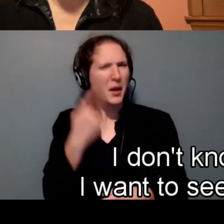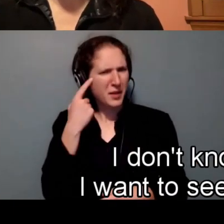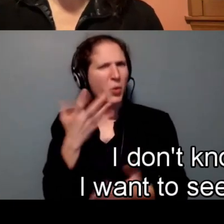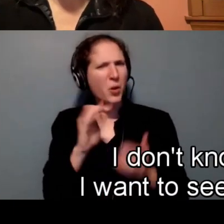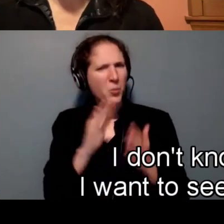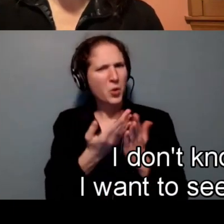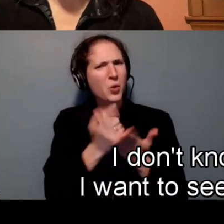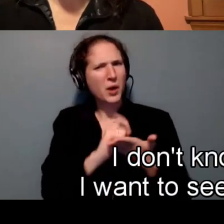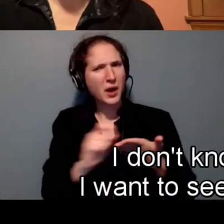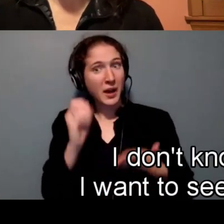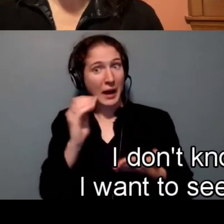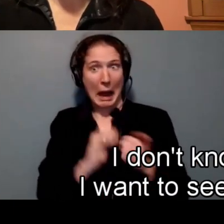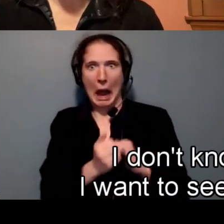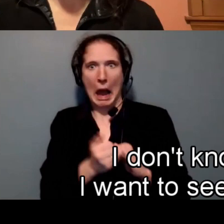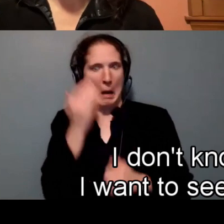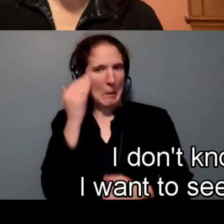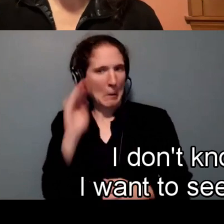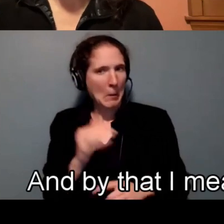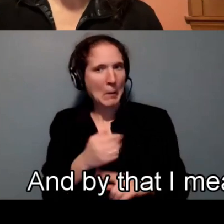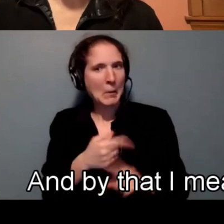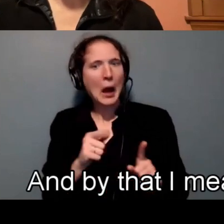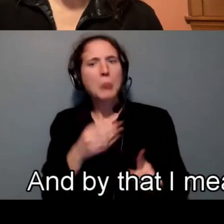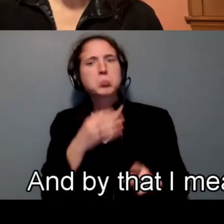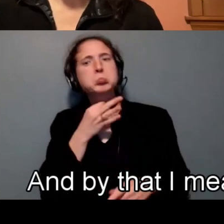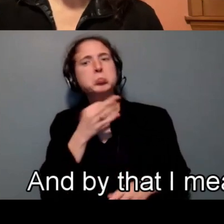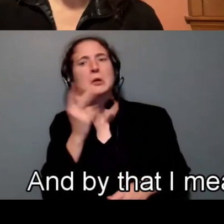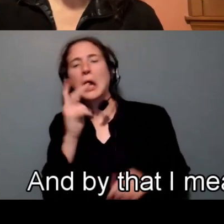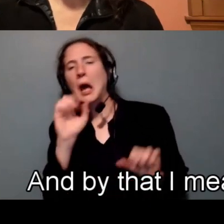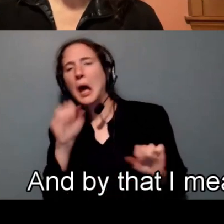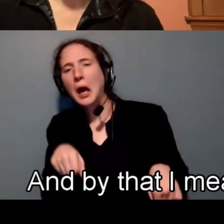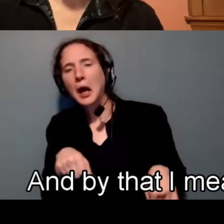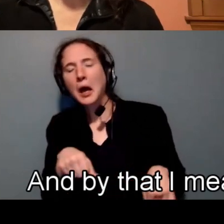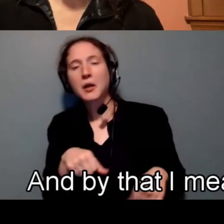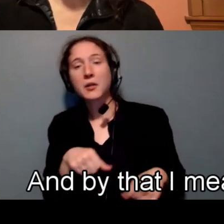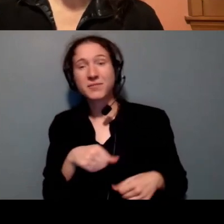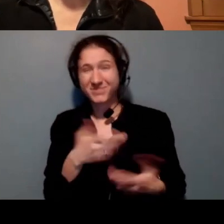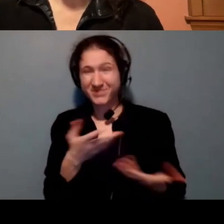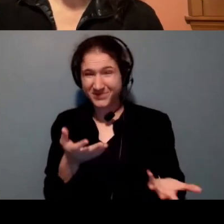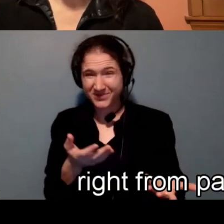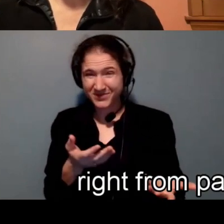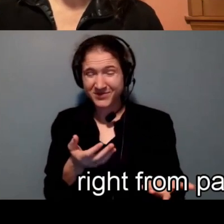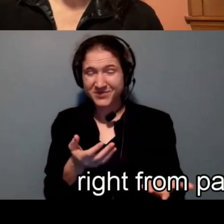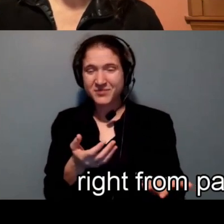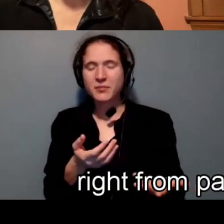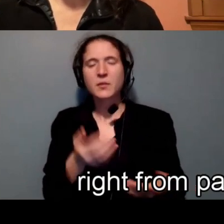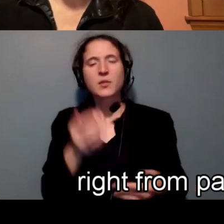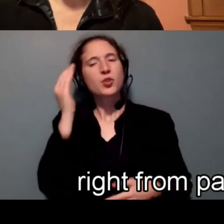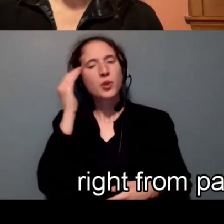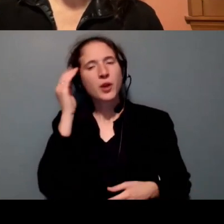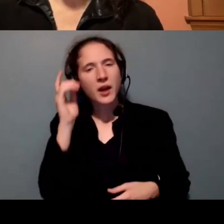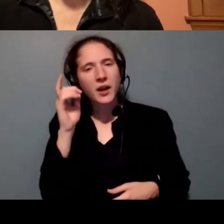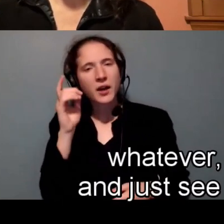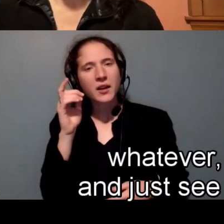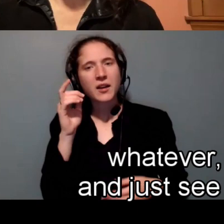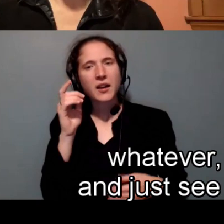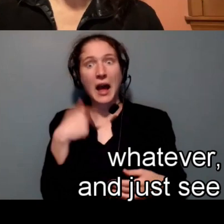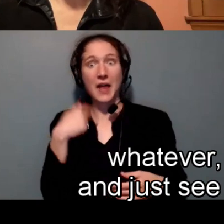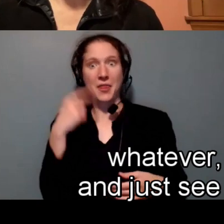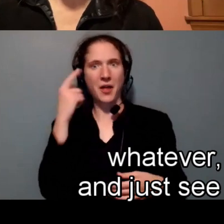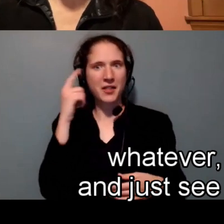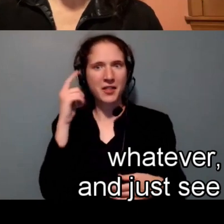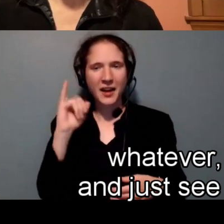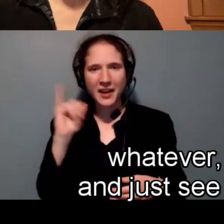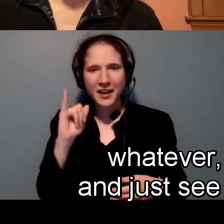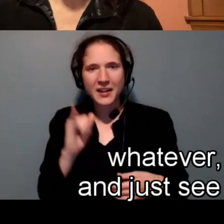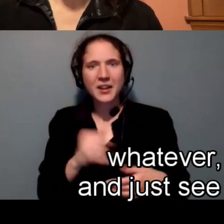I don't know how, but I want to see if I can do it. And by that, I meant think of a story, write from page 1 to page whatever,